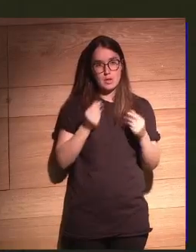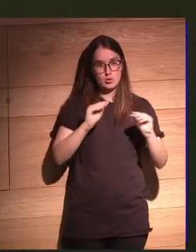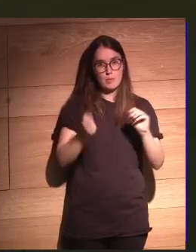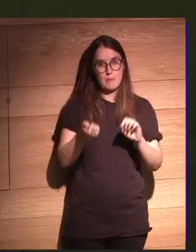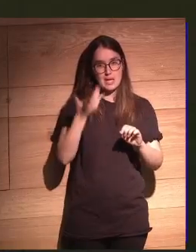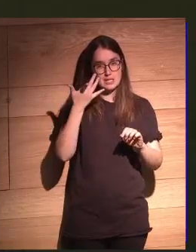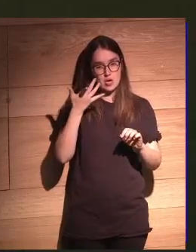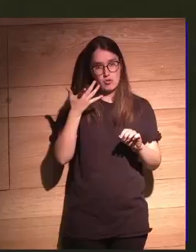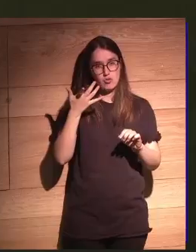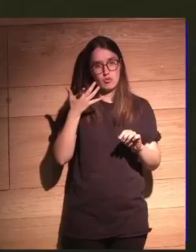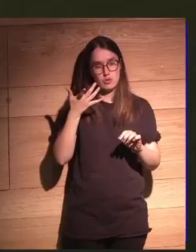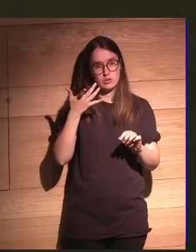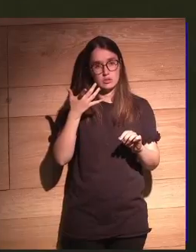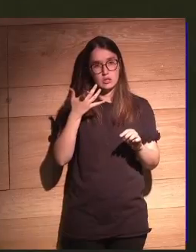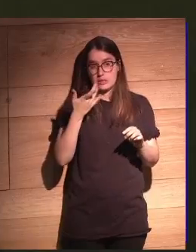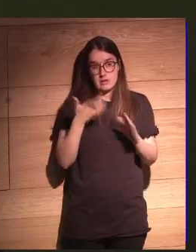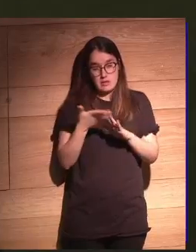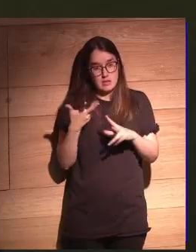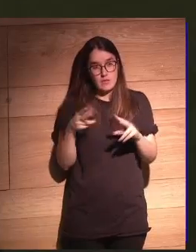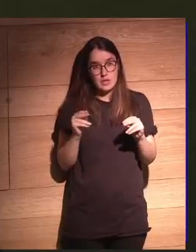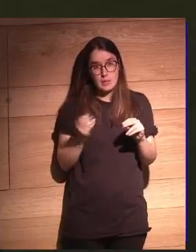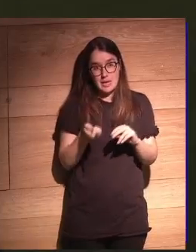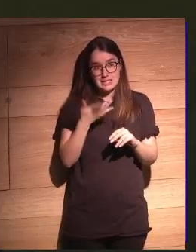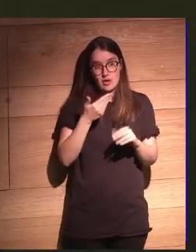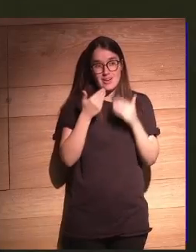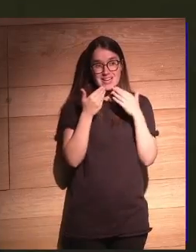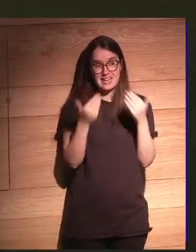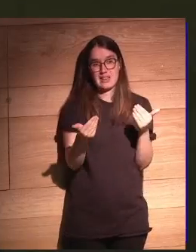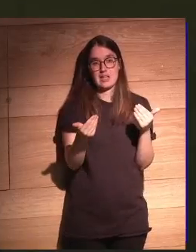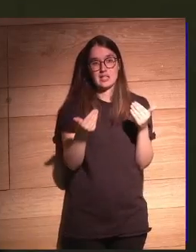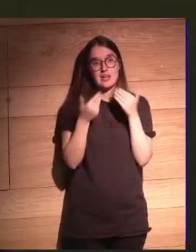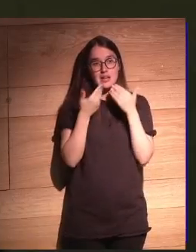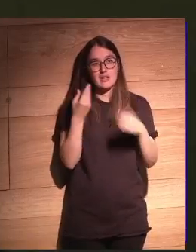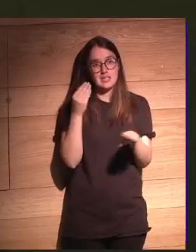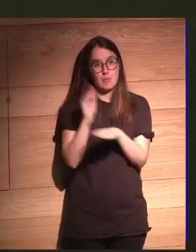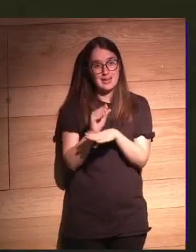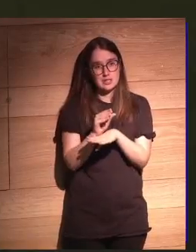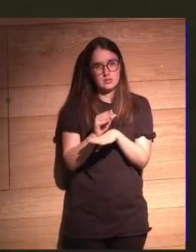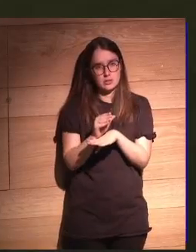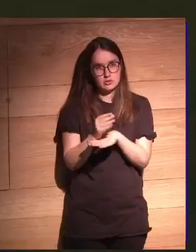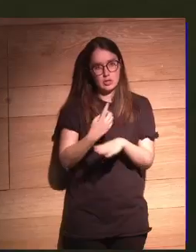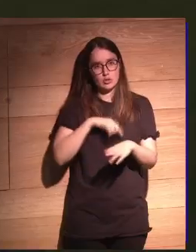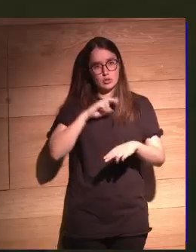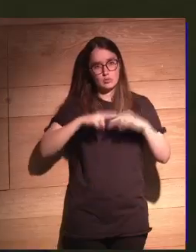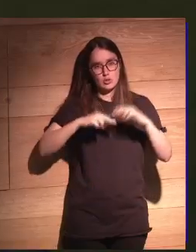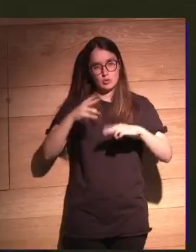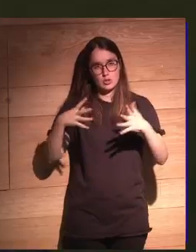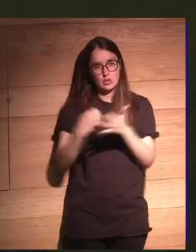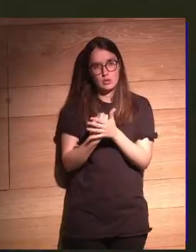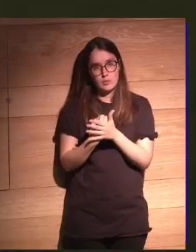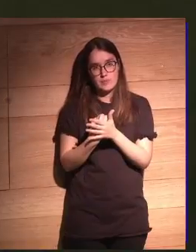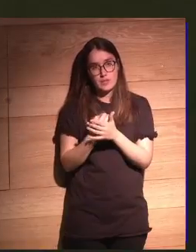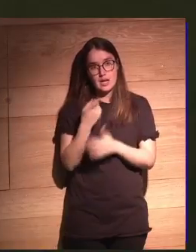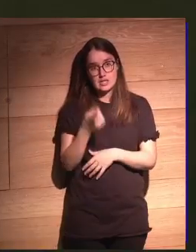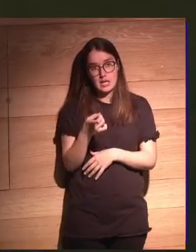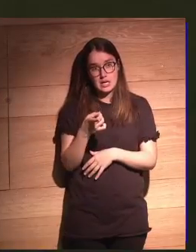little owner to understand that the value of the property has increased thanks to the investments that we